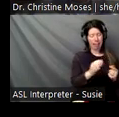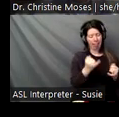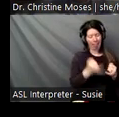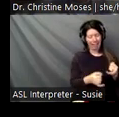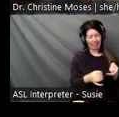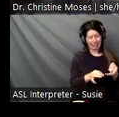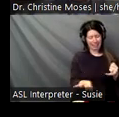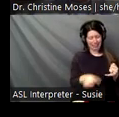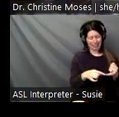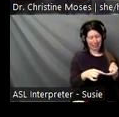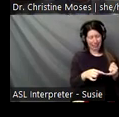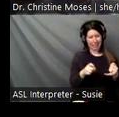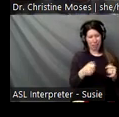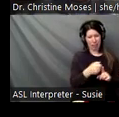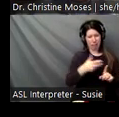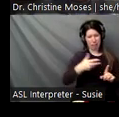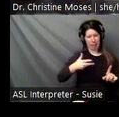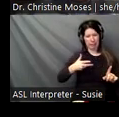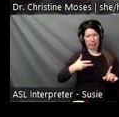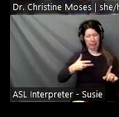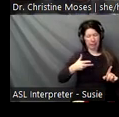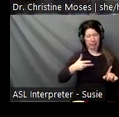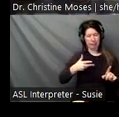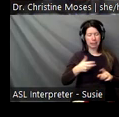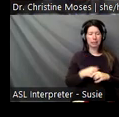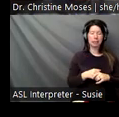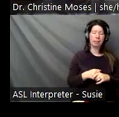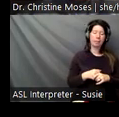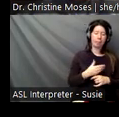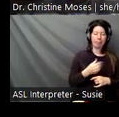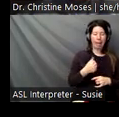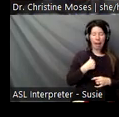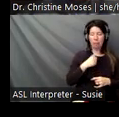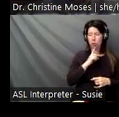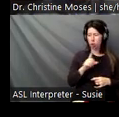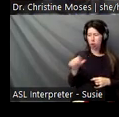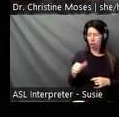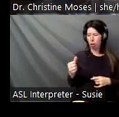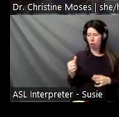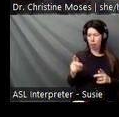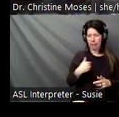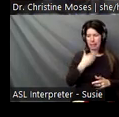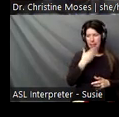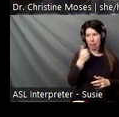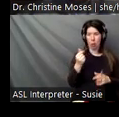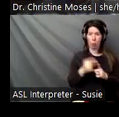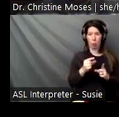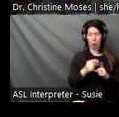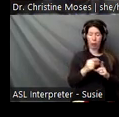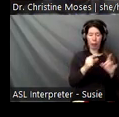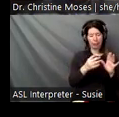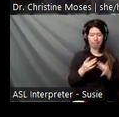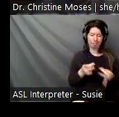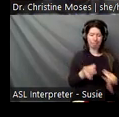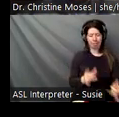it does need to be expanded. And, you know, I'm sure somebody else has a better wordsmithing than I do, but something